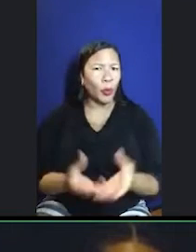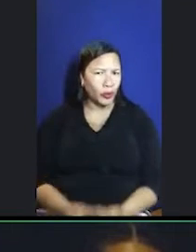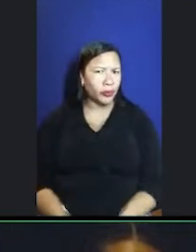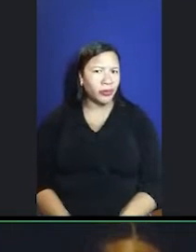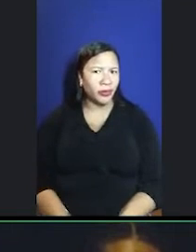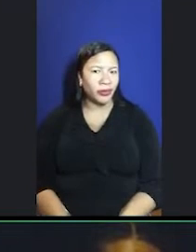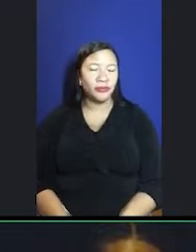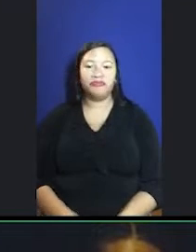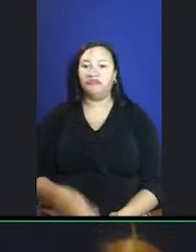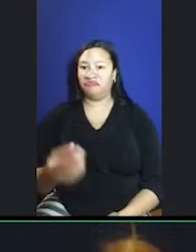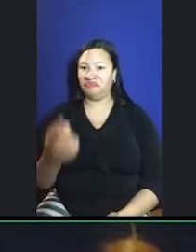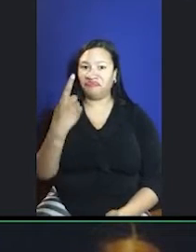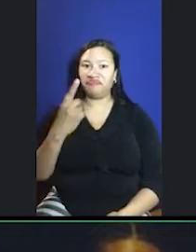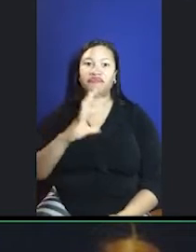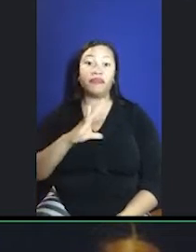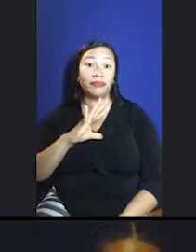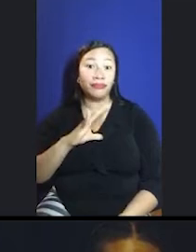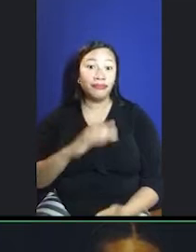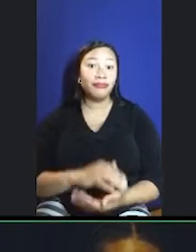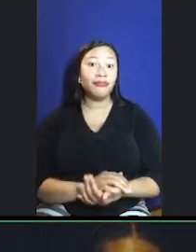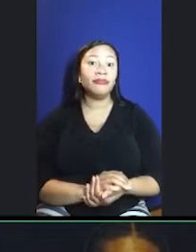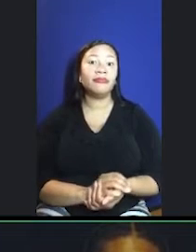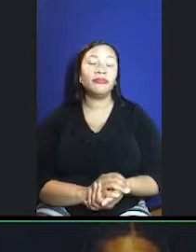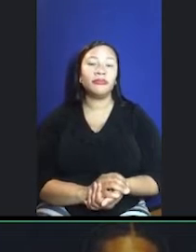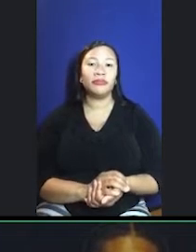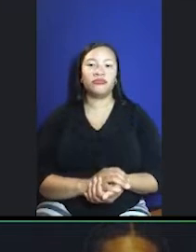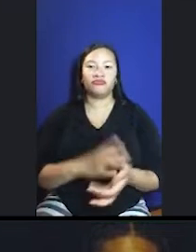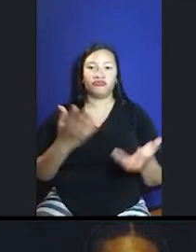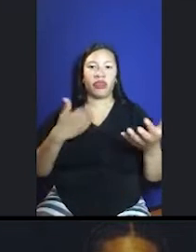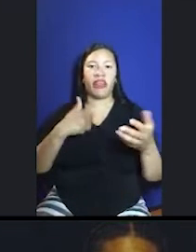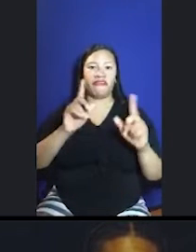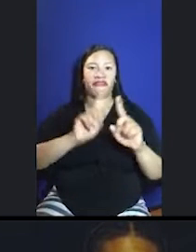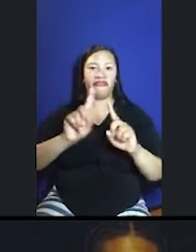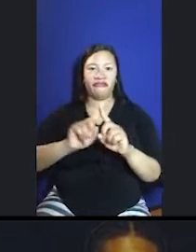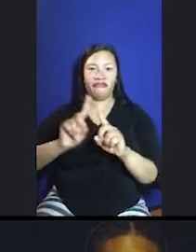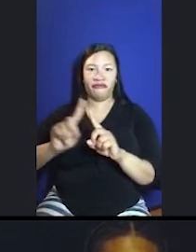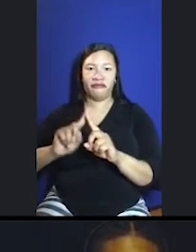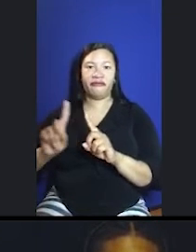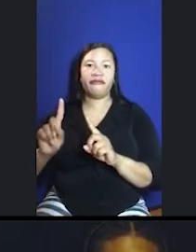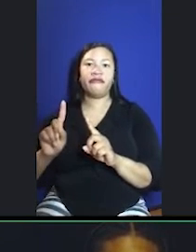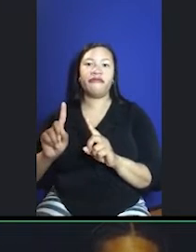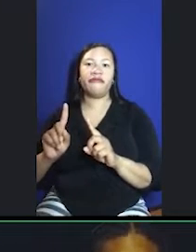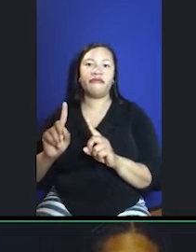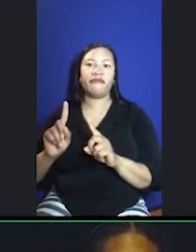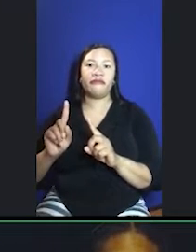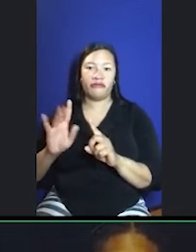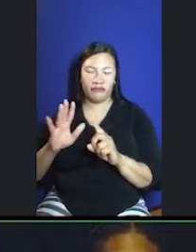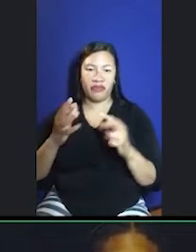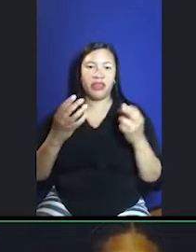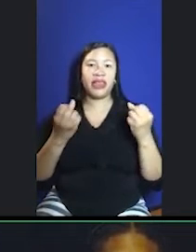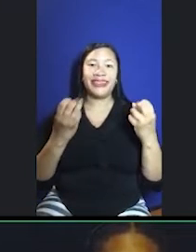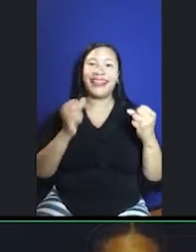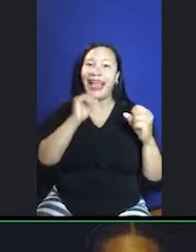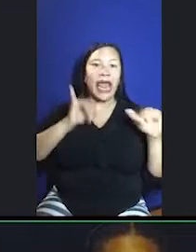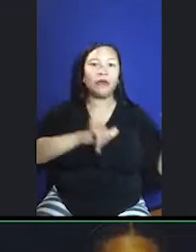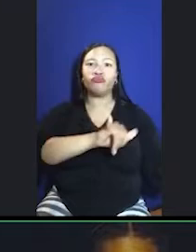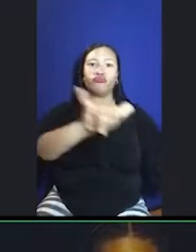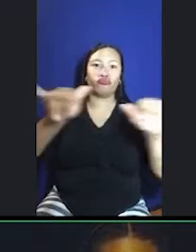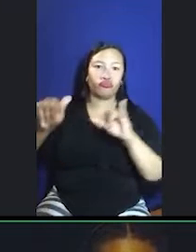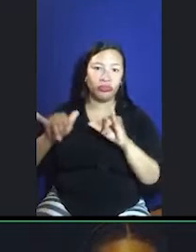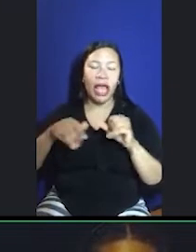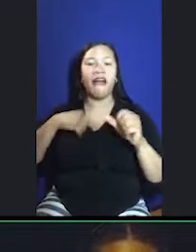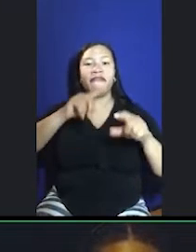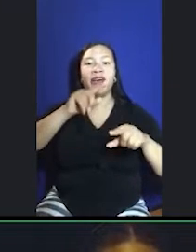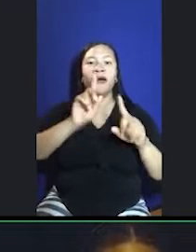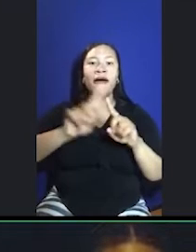And one thing about it, there are different sign language is not universal. There are different